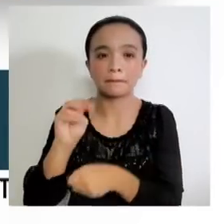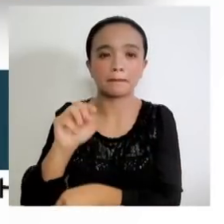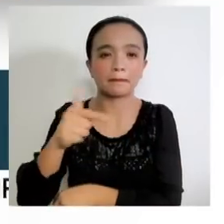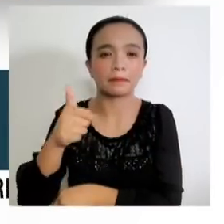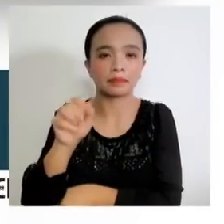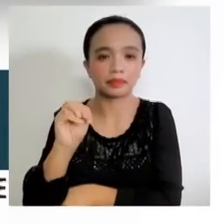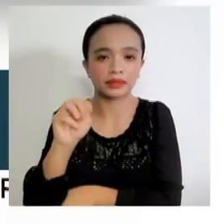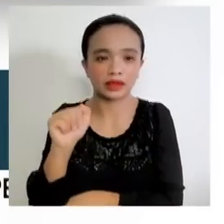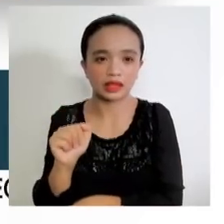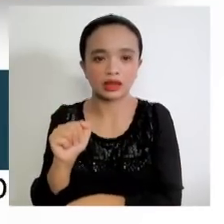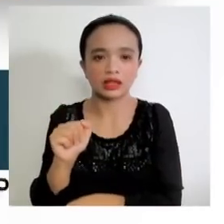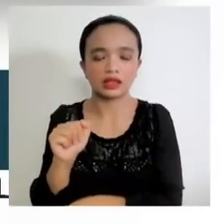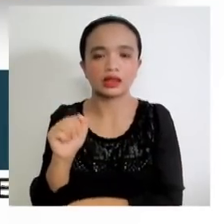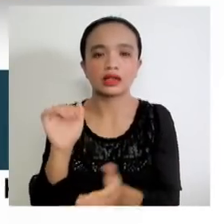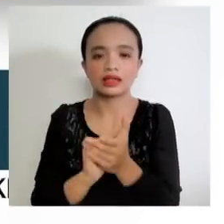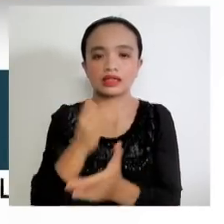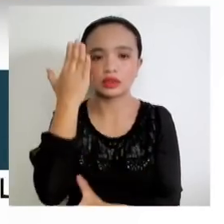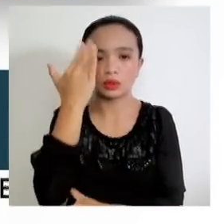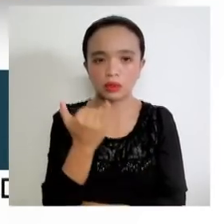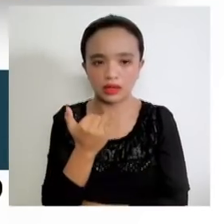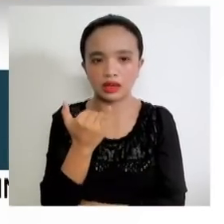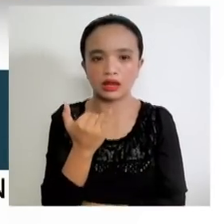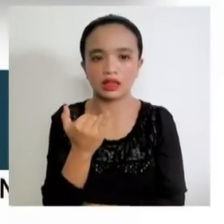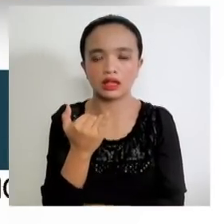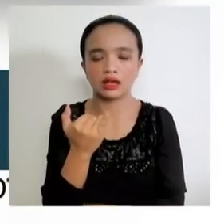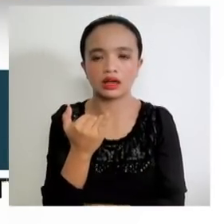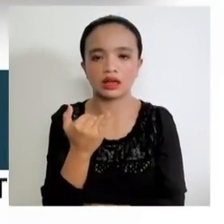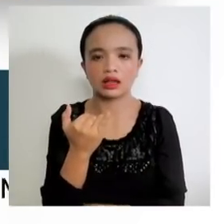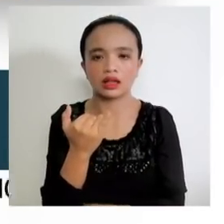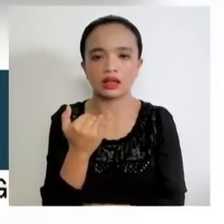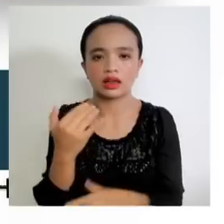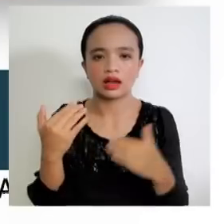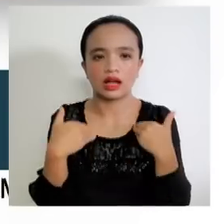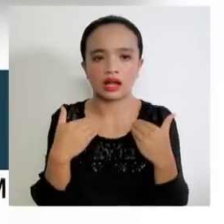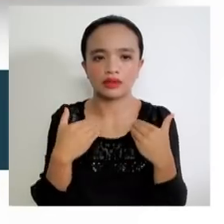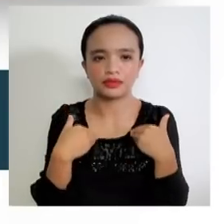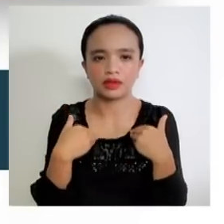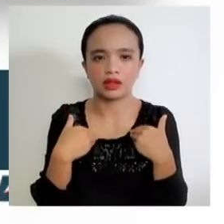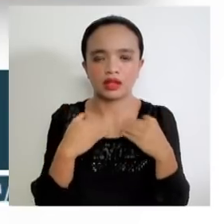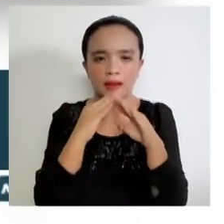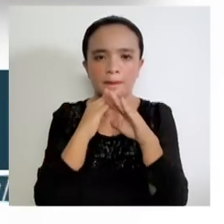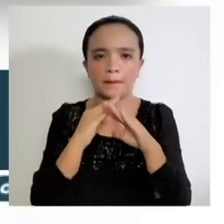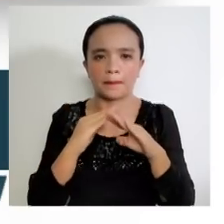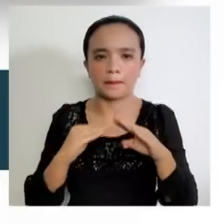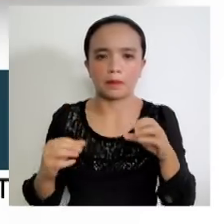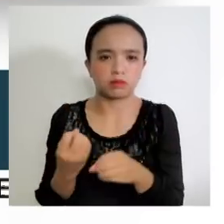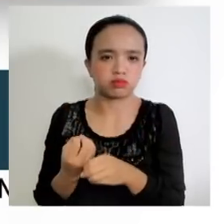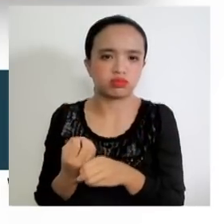which is the reason why we have a very quiet type of eruption occurring.